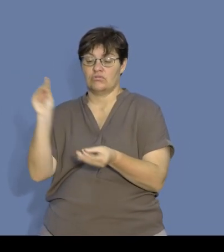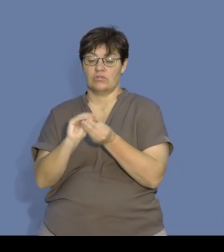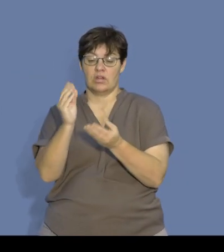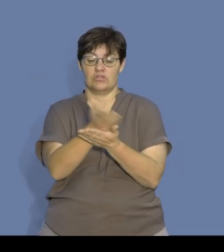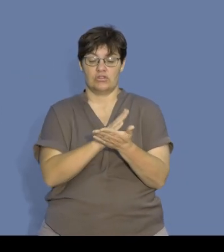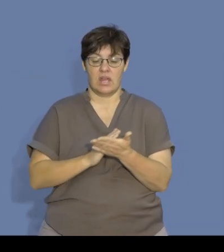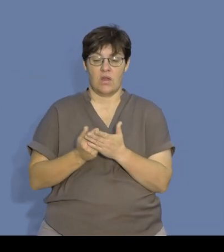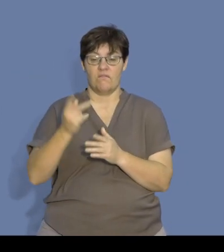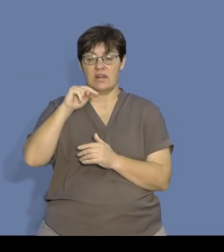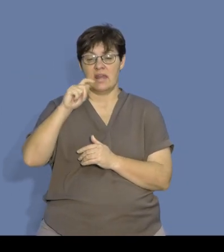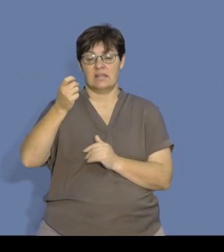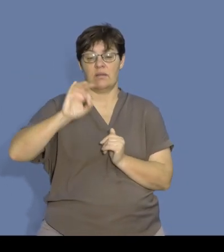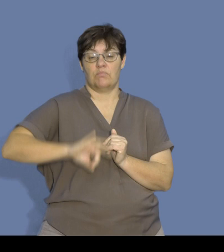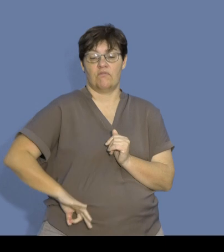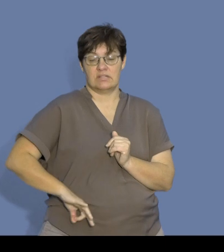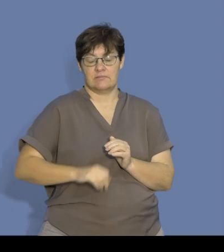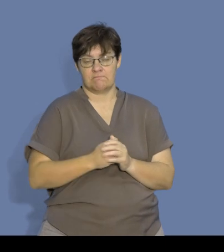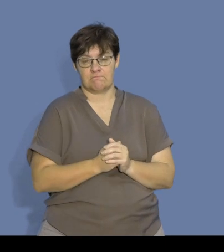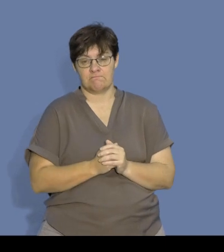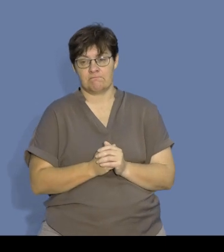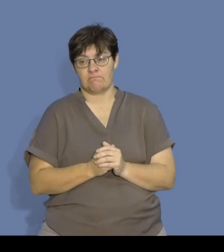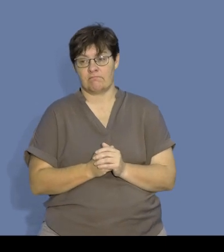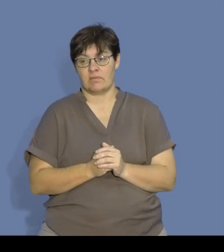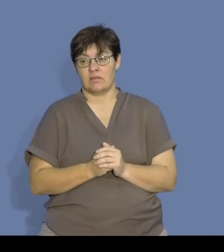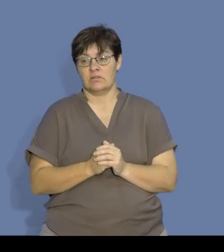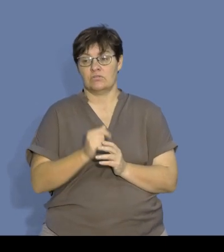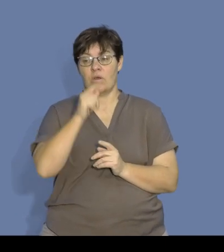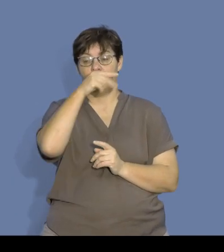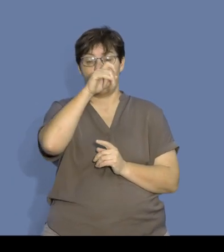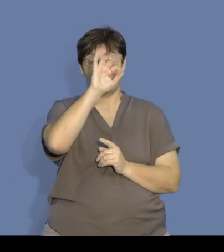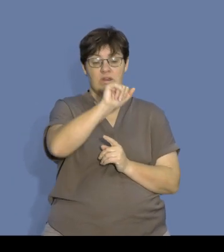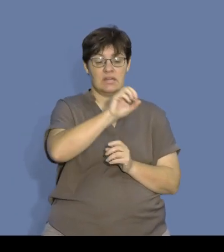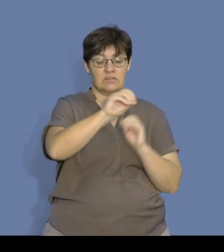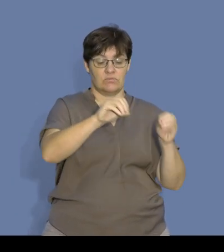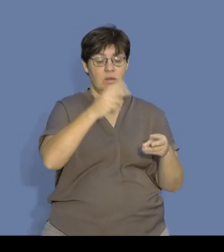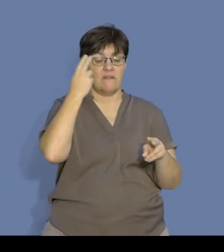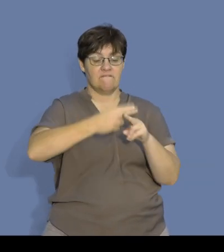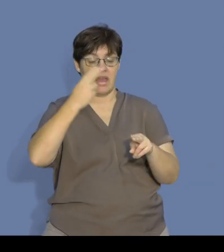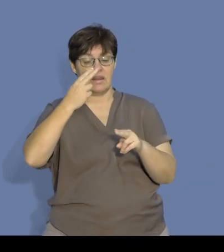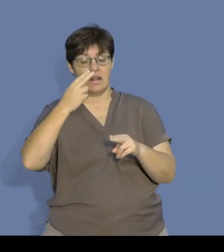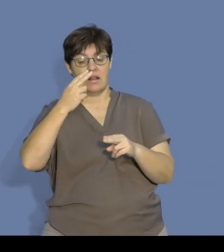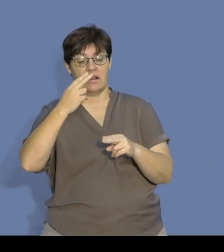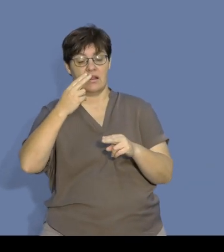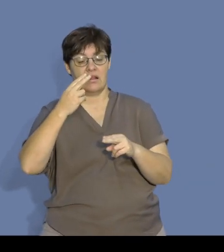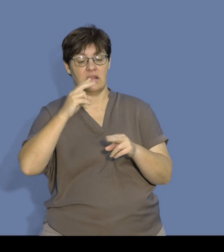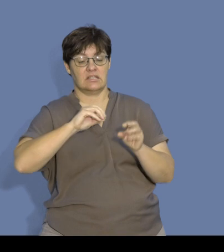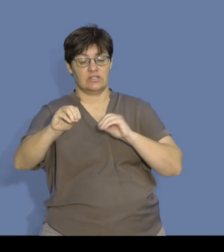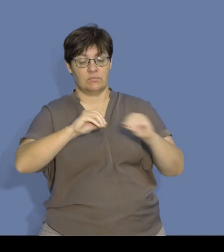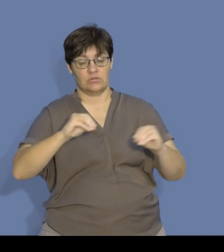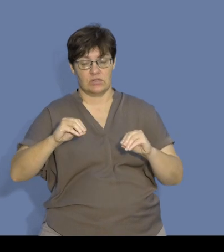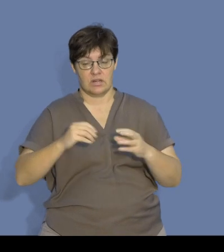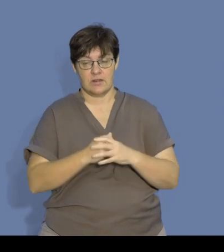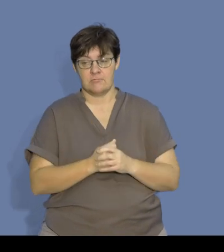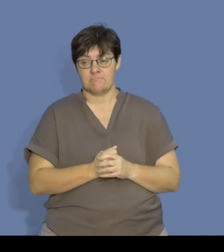her share in total of the net profit? So I'm now taking primary distribution plus final